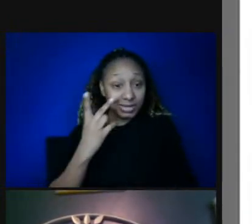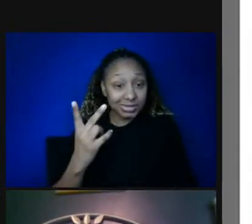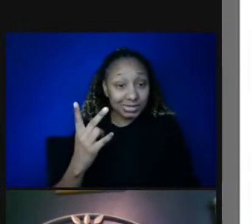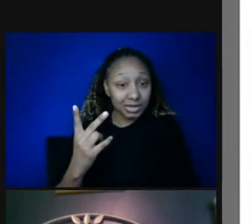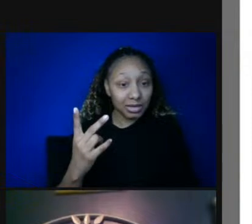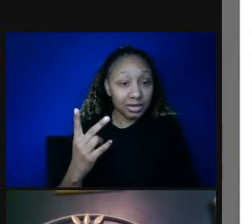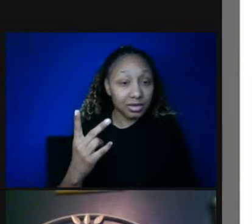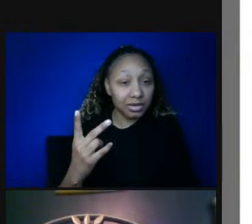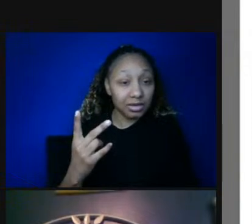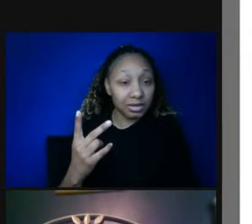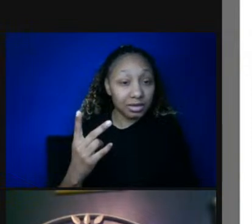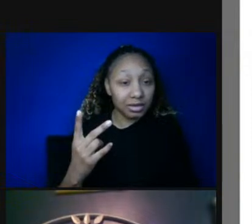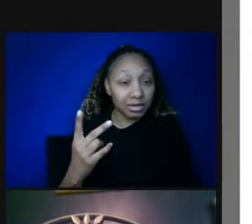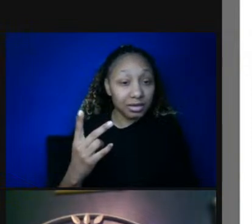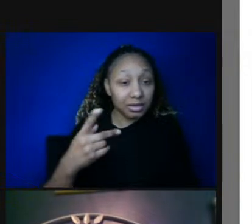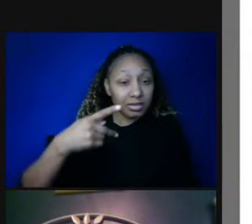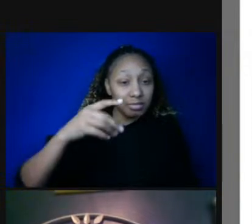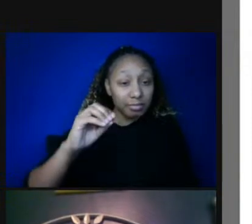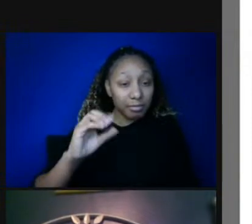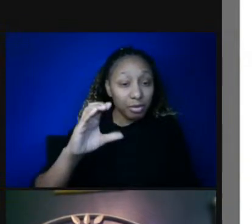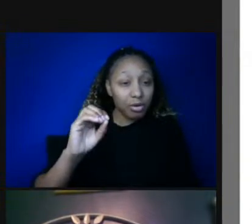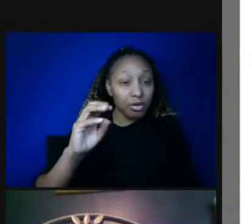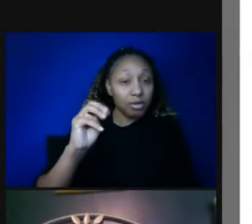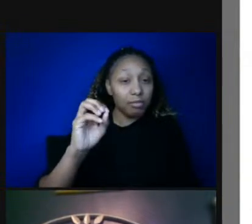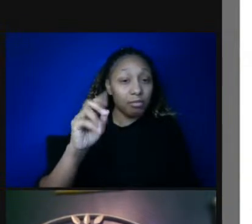we've got the treaty between Maryland and the